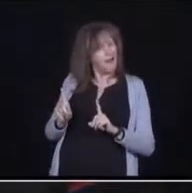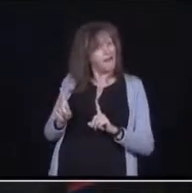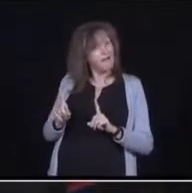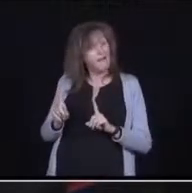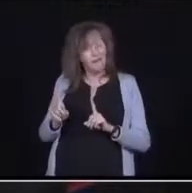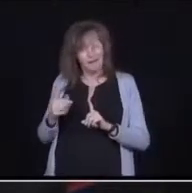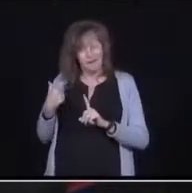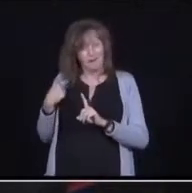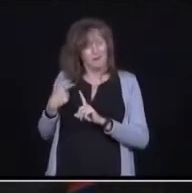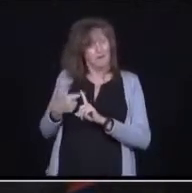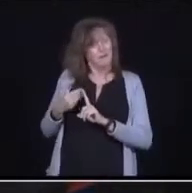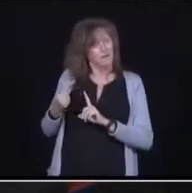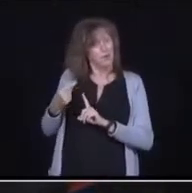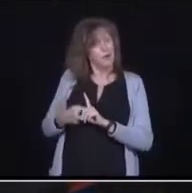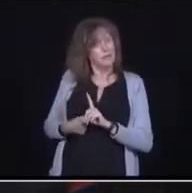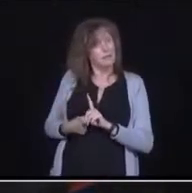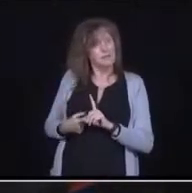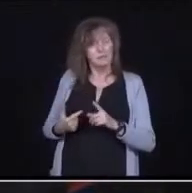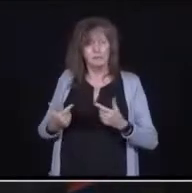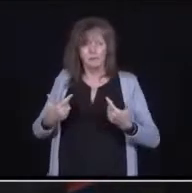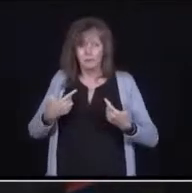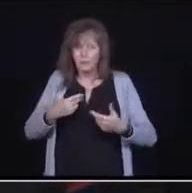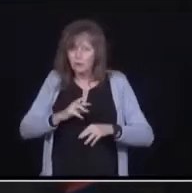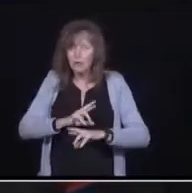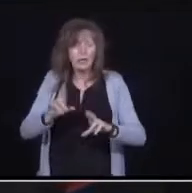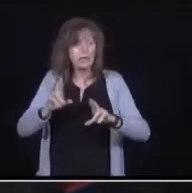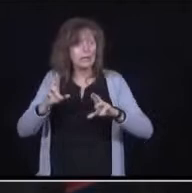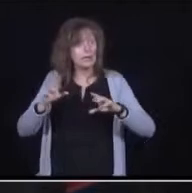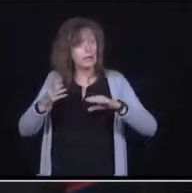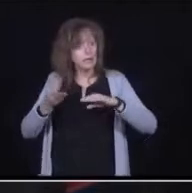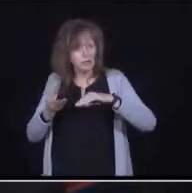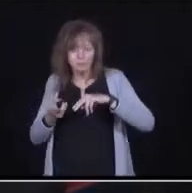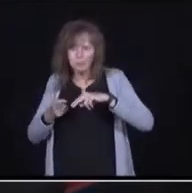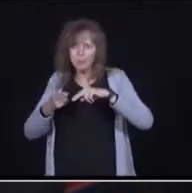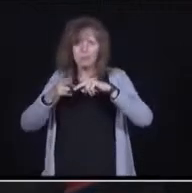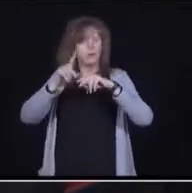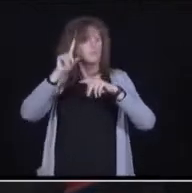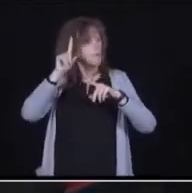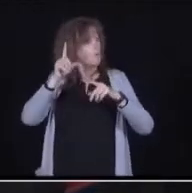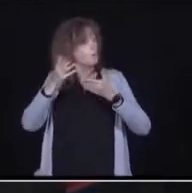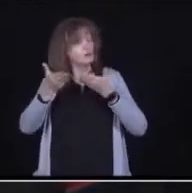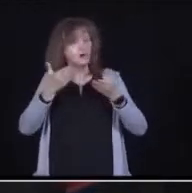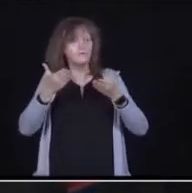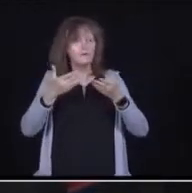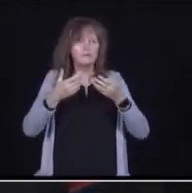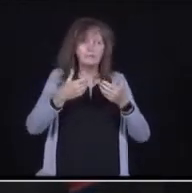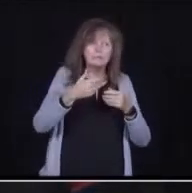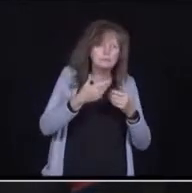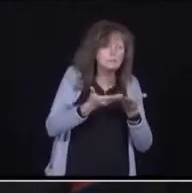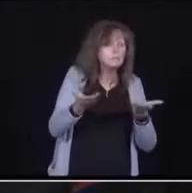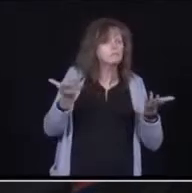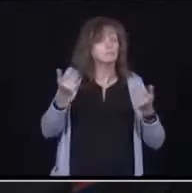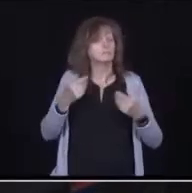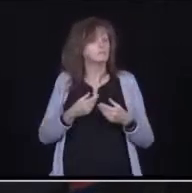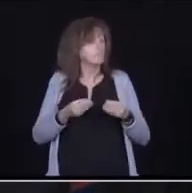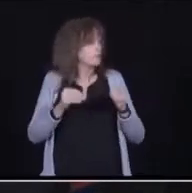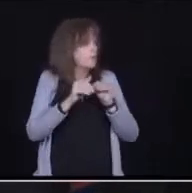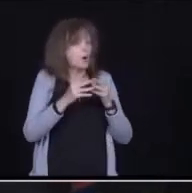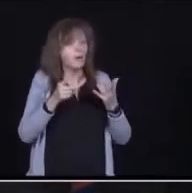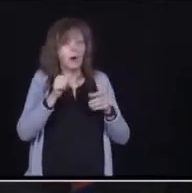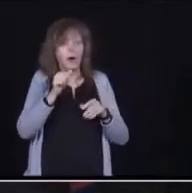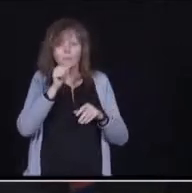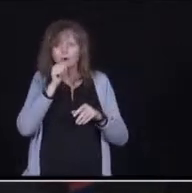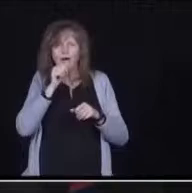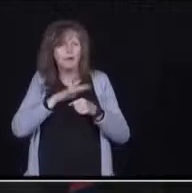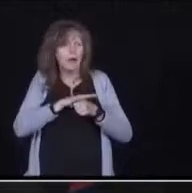months, we've been ready. We're ramping up to get the private sector involved, and we've been communicating with